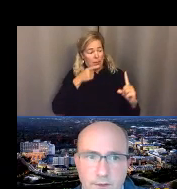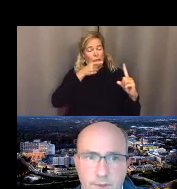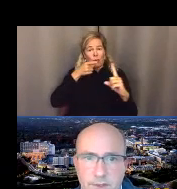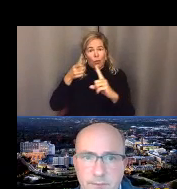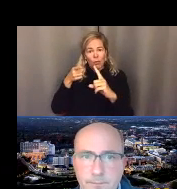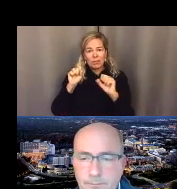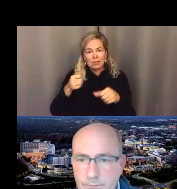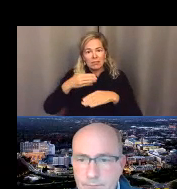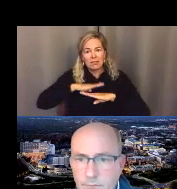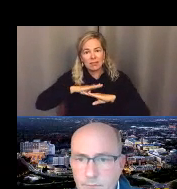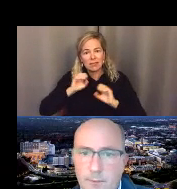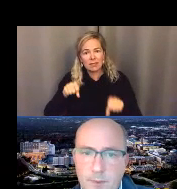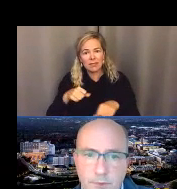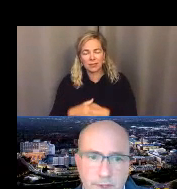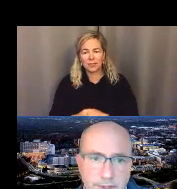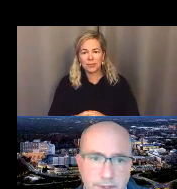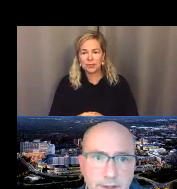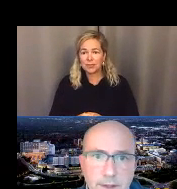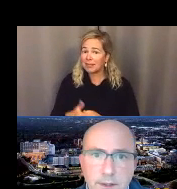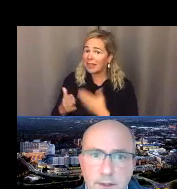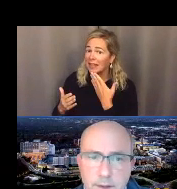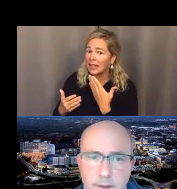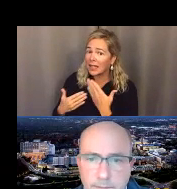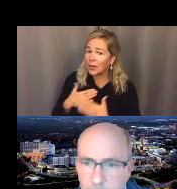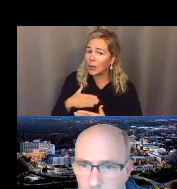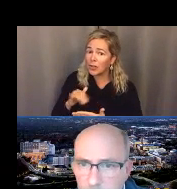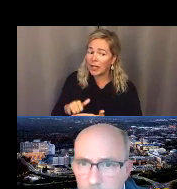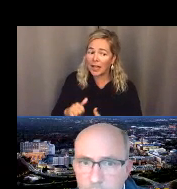Thanks very much, Thank Dee. you. Yep, appreciate it.